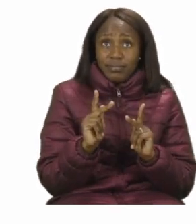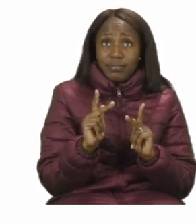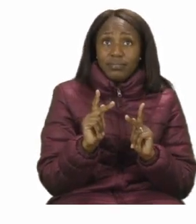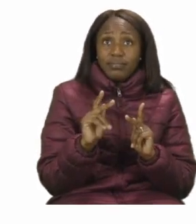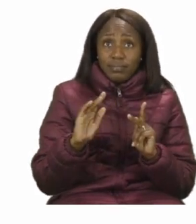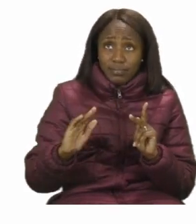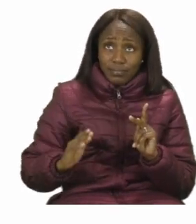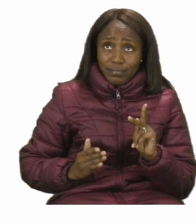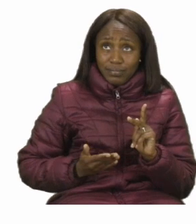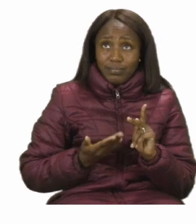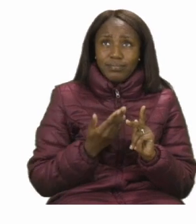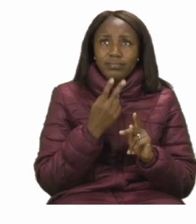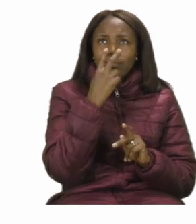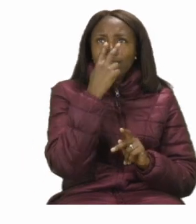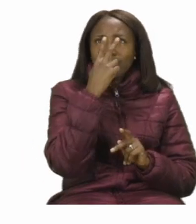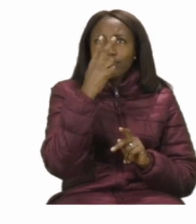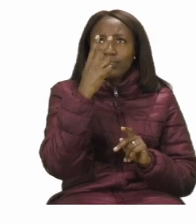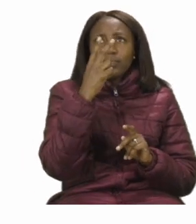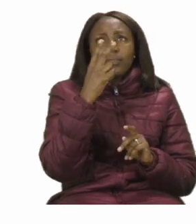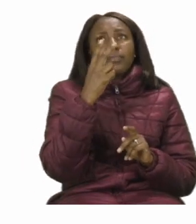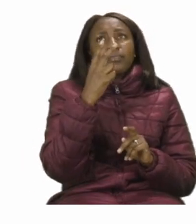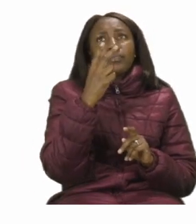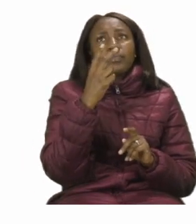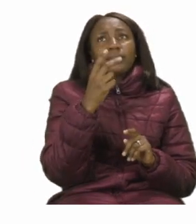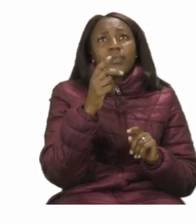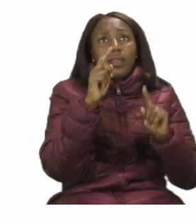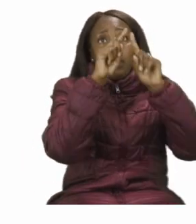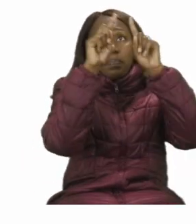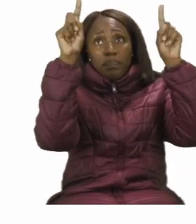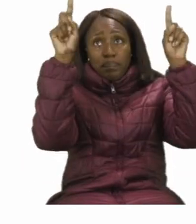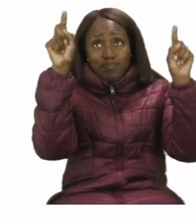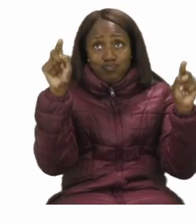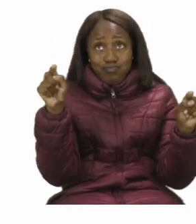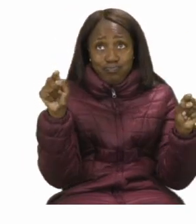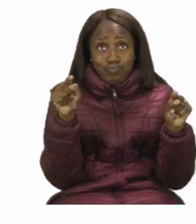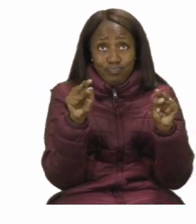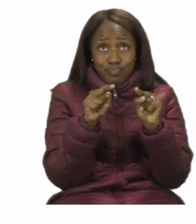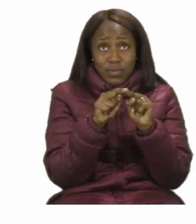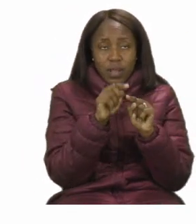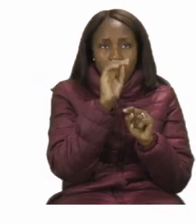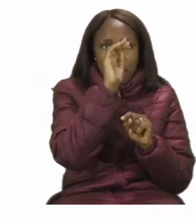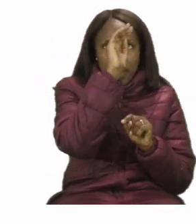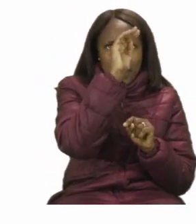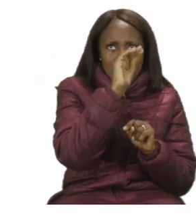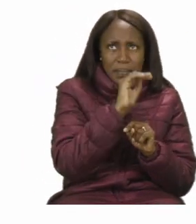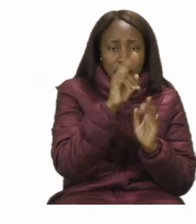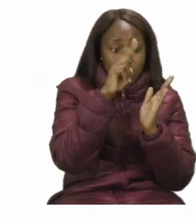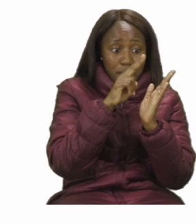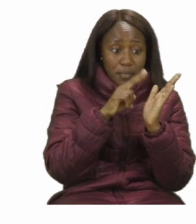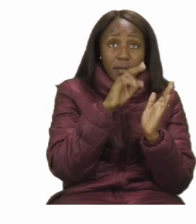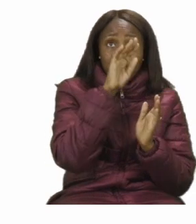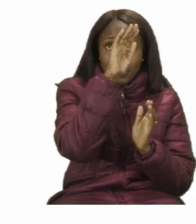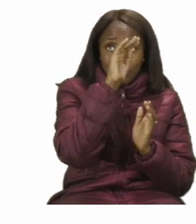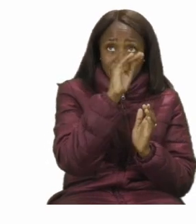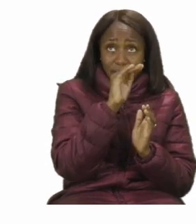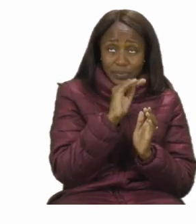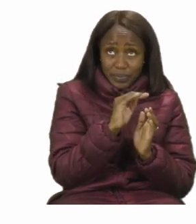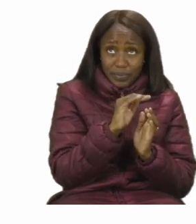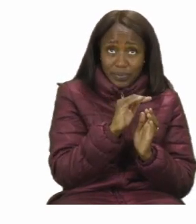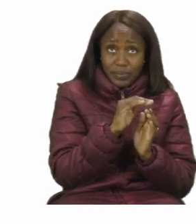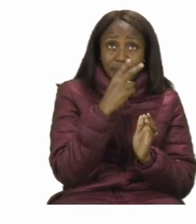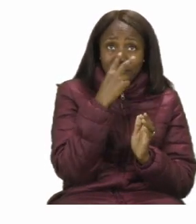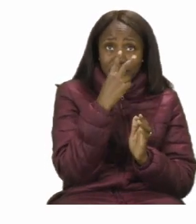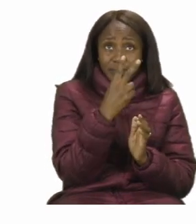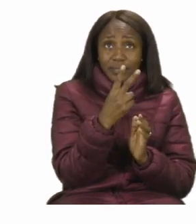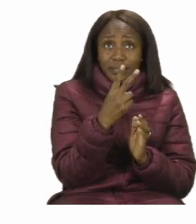ahead and look at the words listed under read it. Okay, can you see